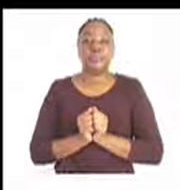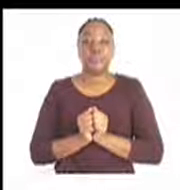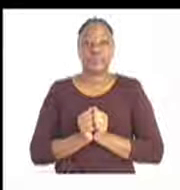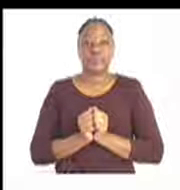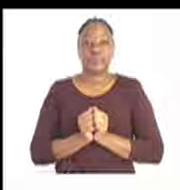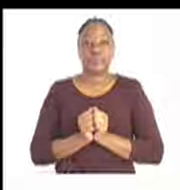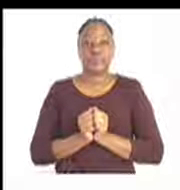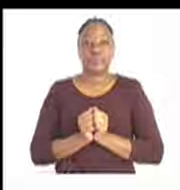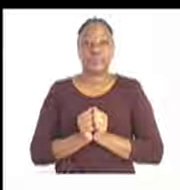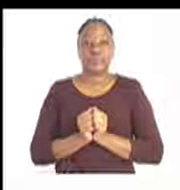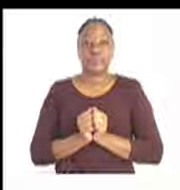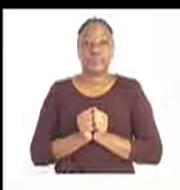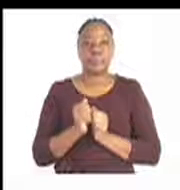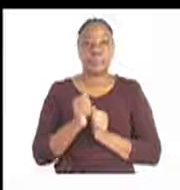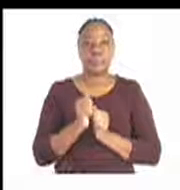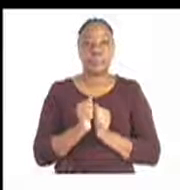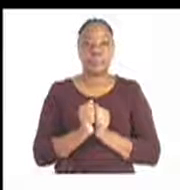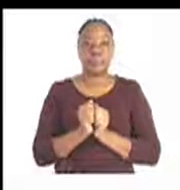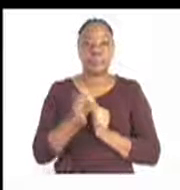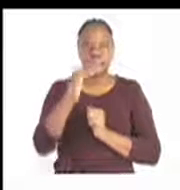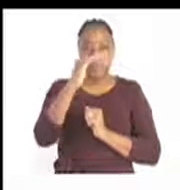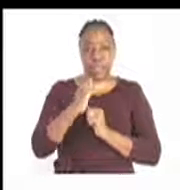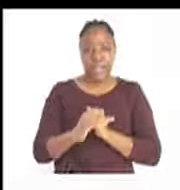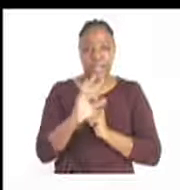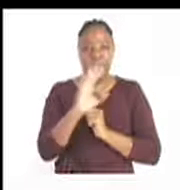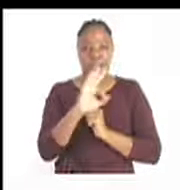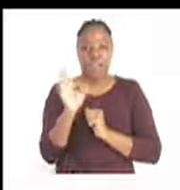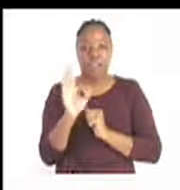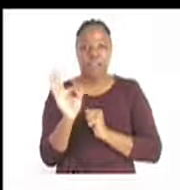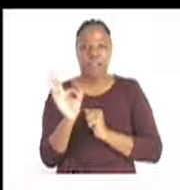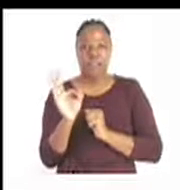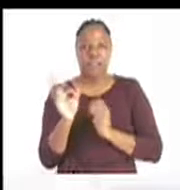Let's take a look at number F. We are going to do that one on the board.